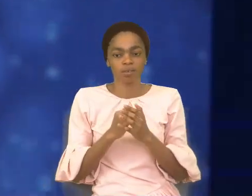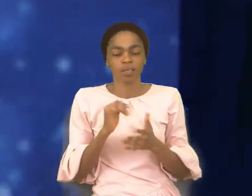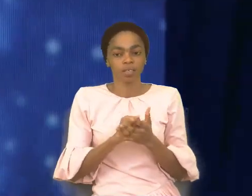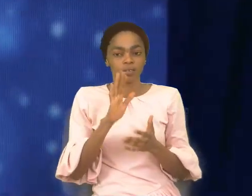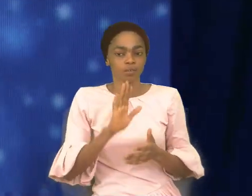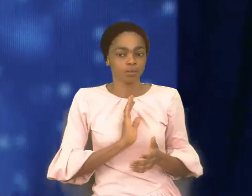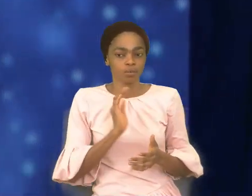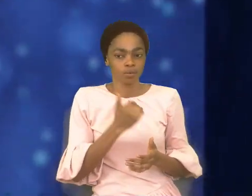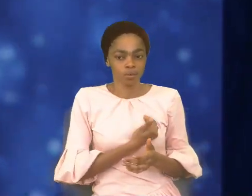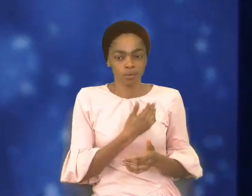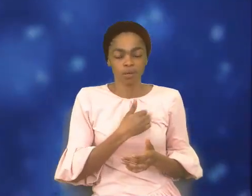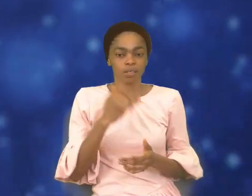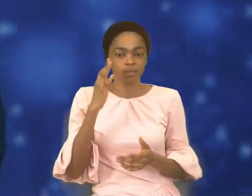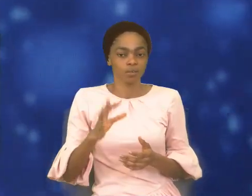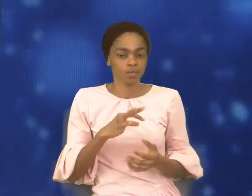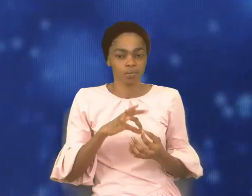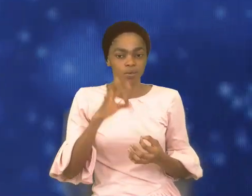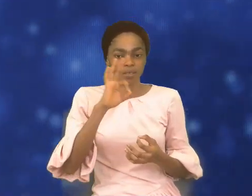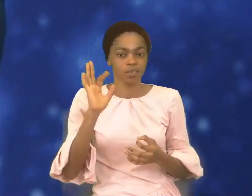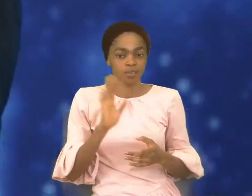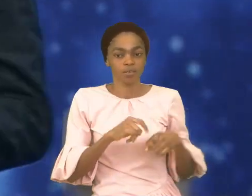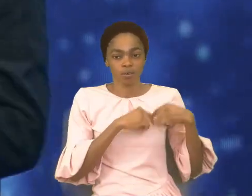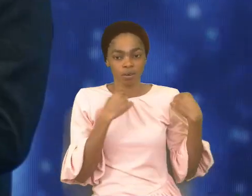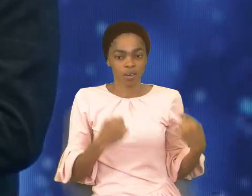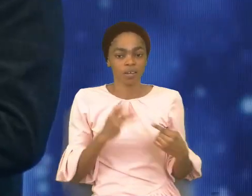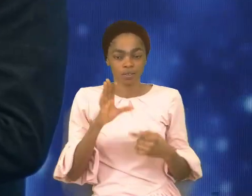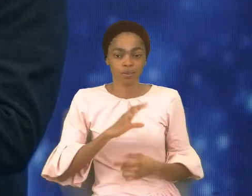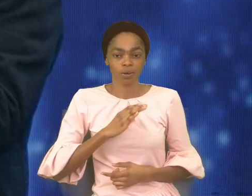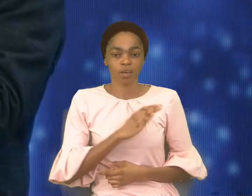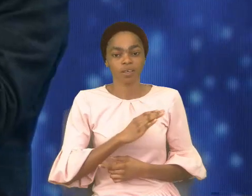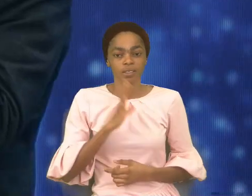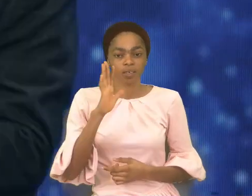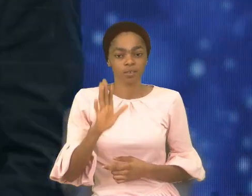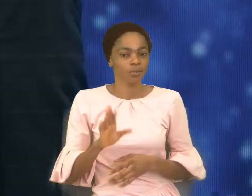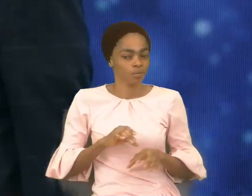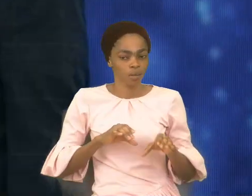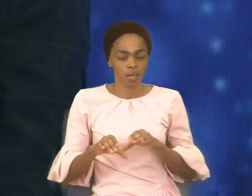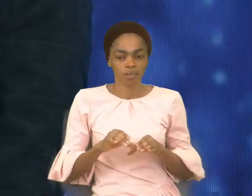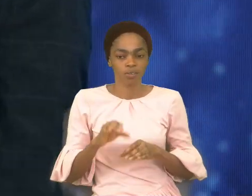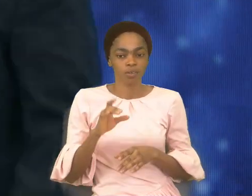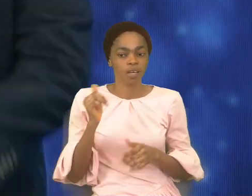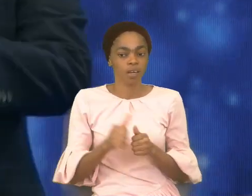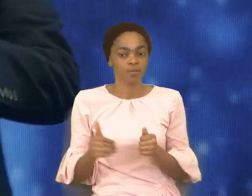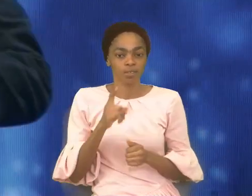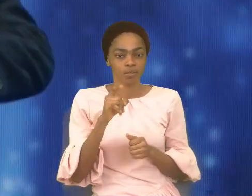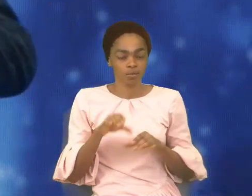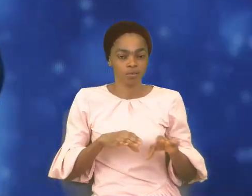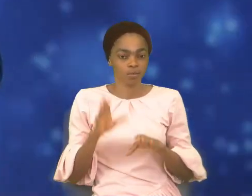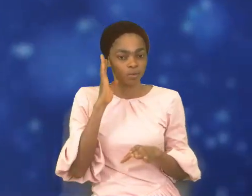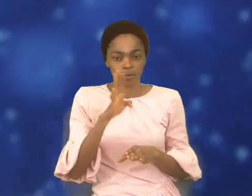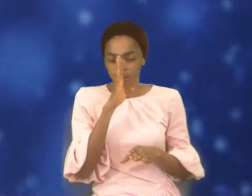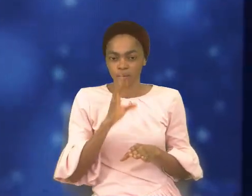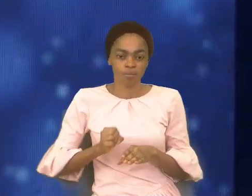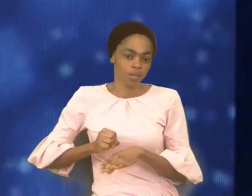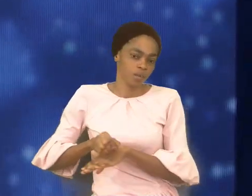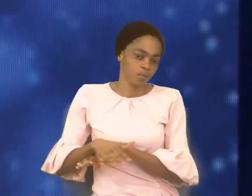your behavior, everything that you do will be impacted by the word of God. And